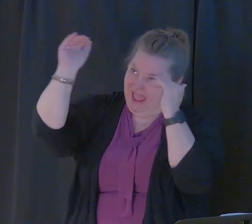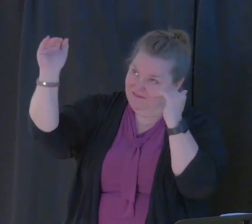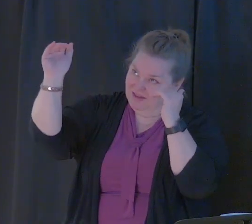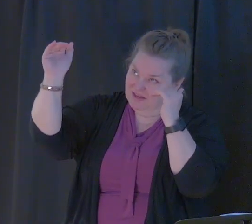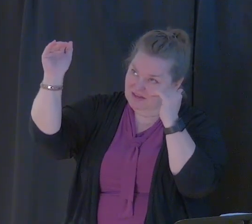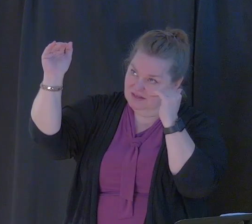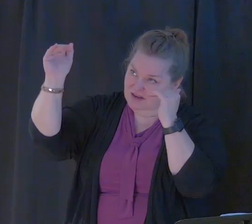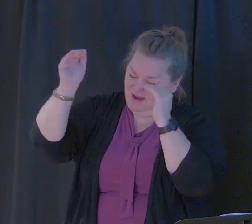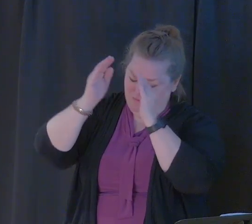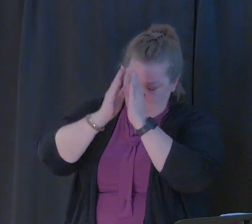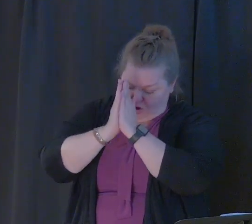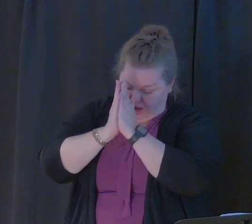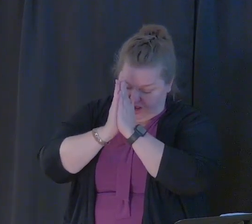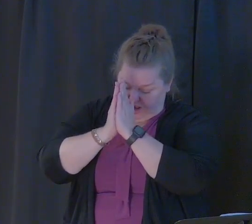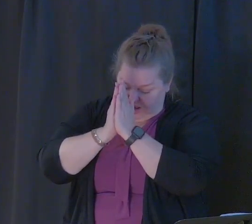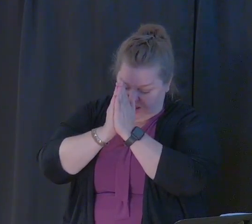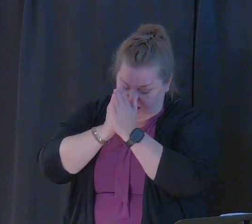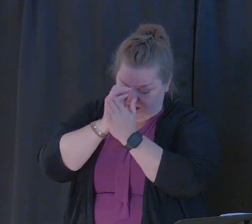burnt up.